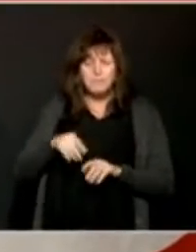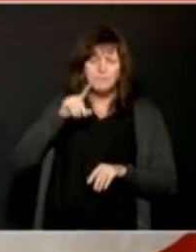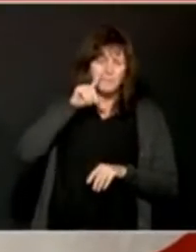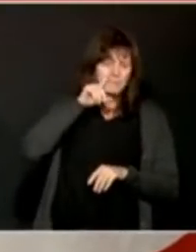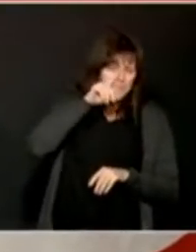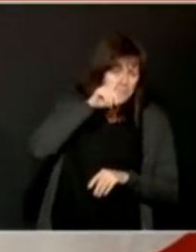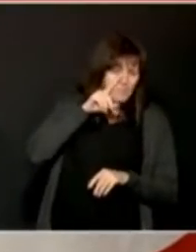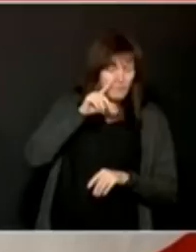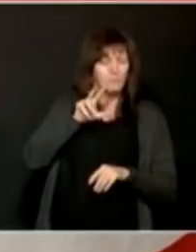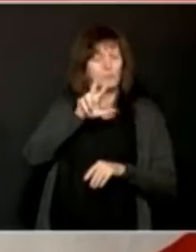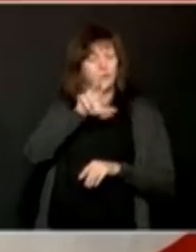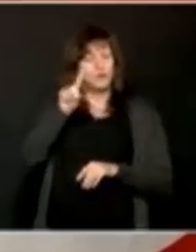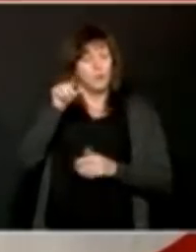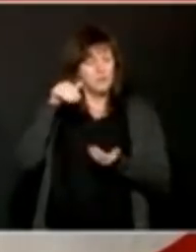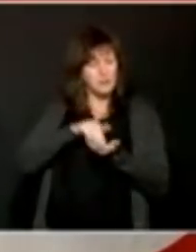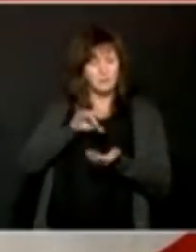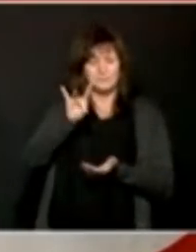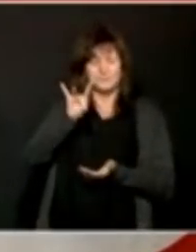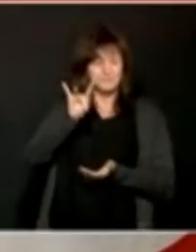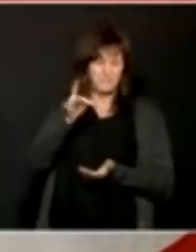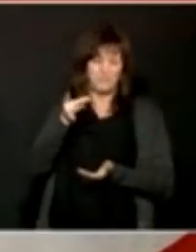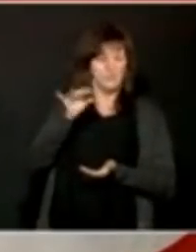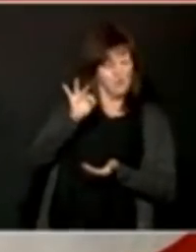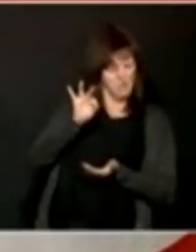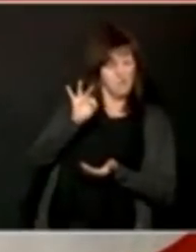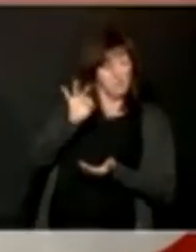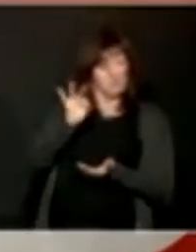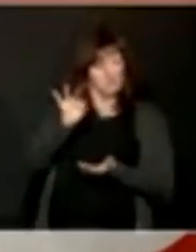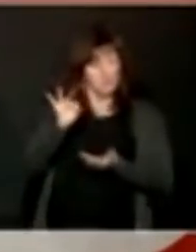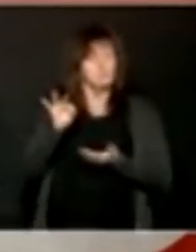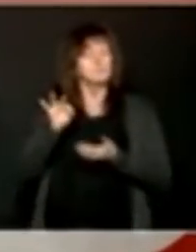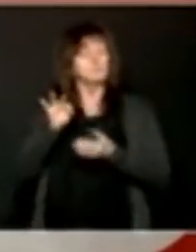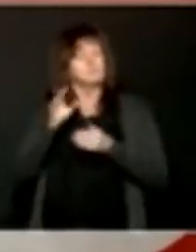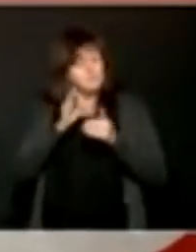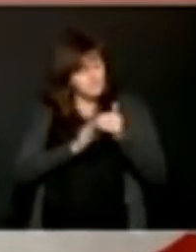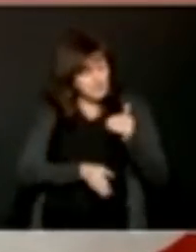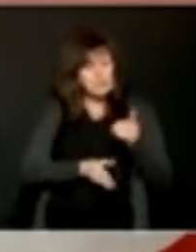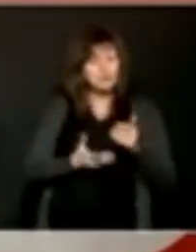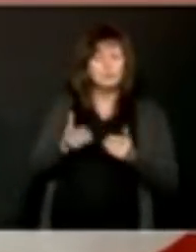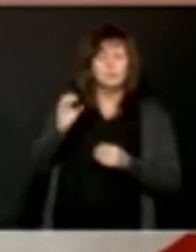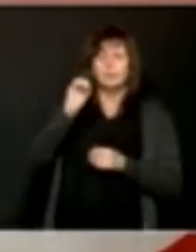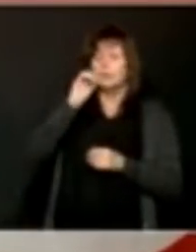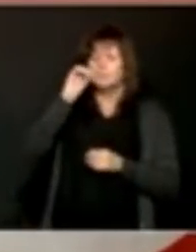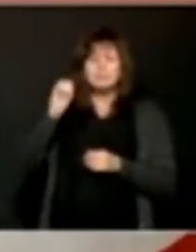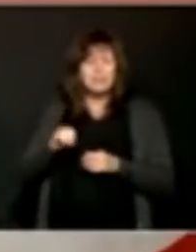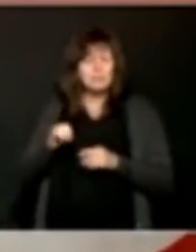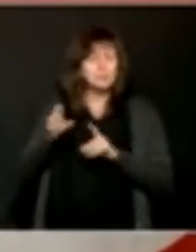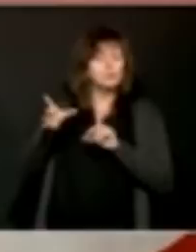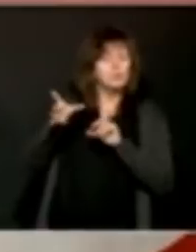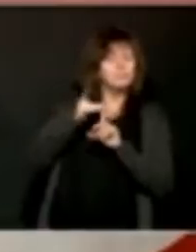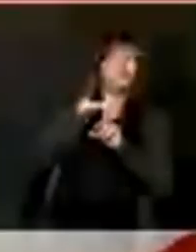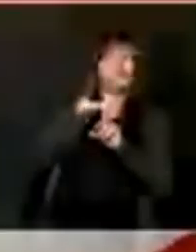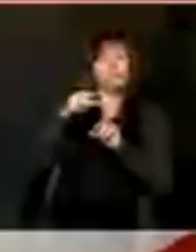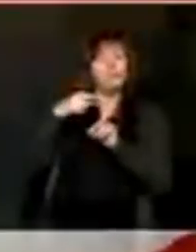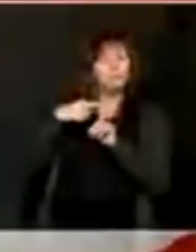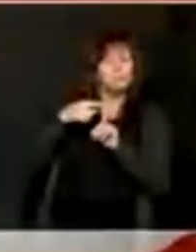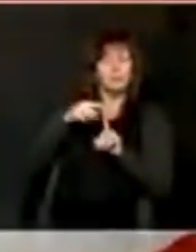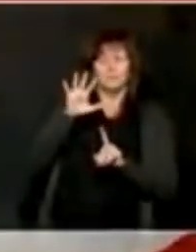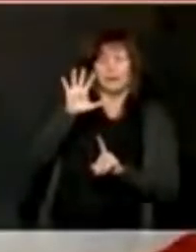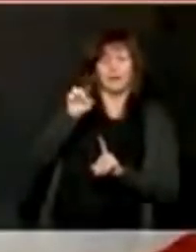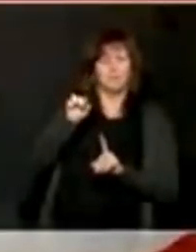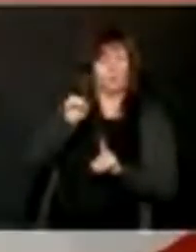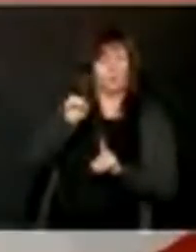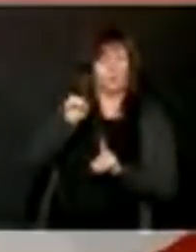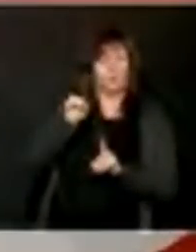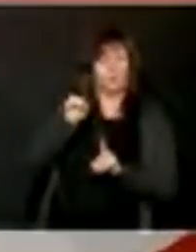31,089 tests completed, with a percent positivity of 5.4%. This is the first time